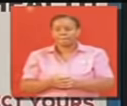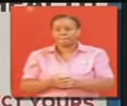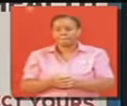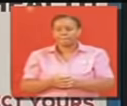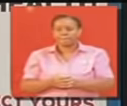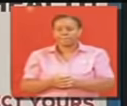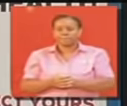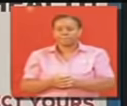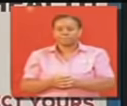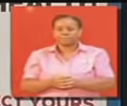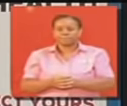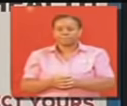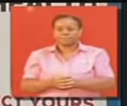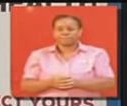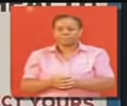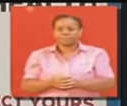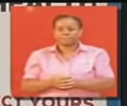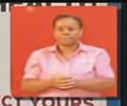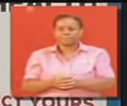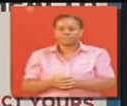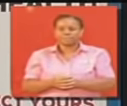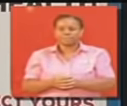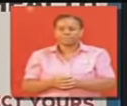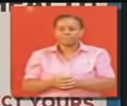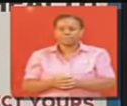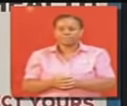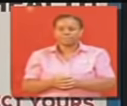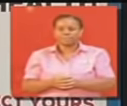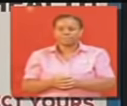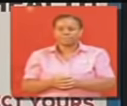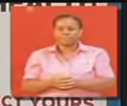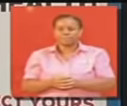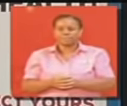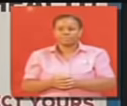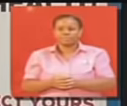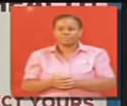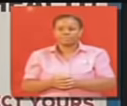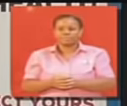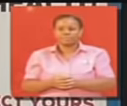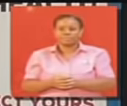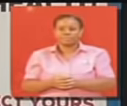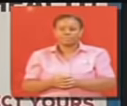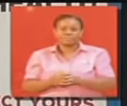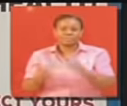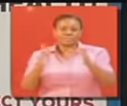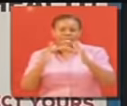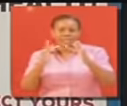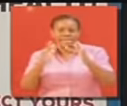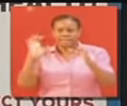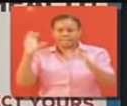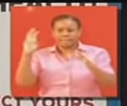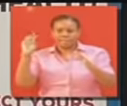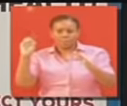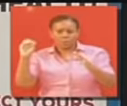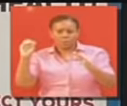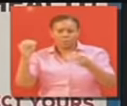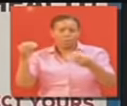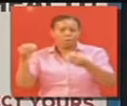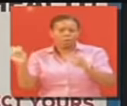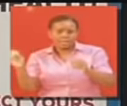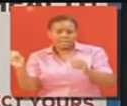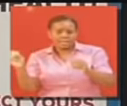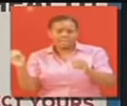document isn't actually required, but you can always liaise with the CMOH office which had issued the fit for work if you're